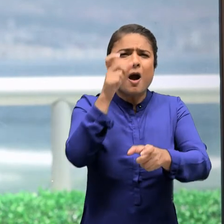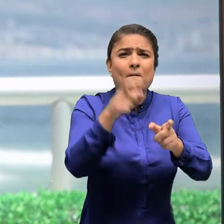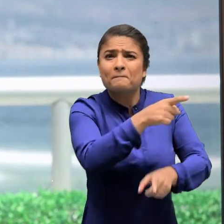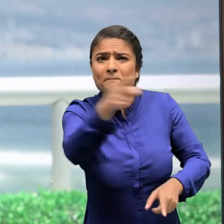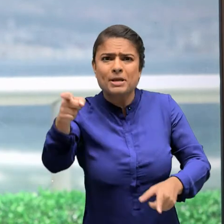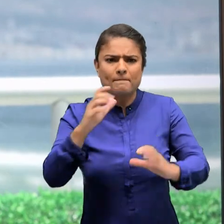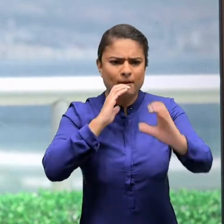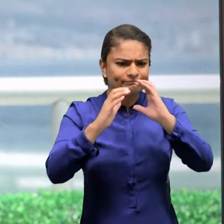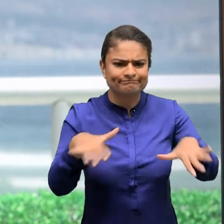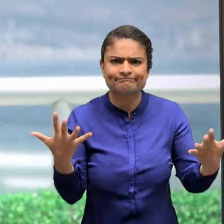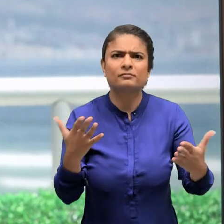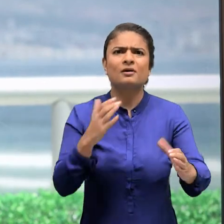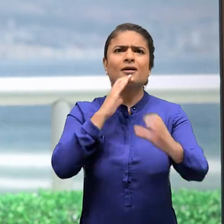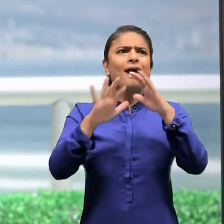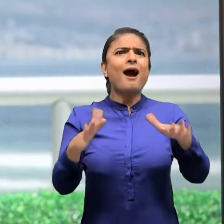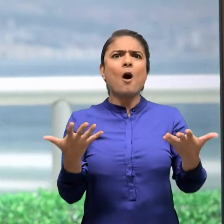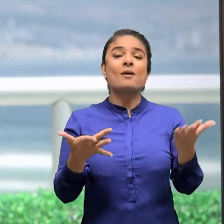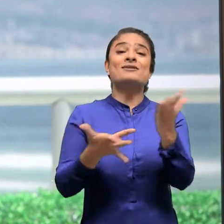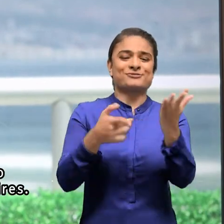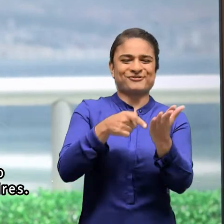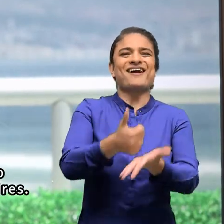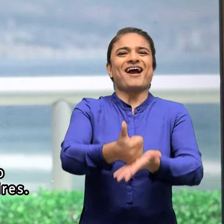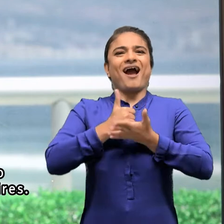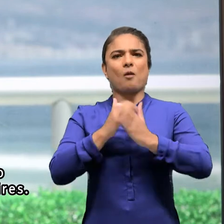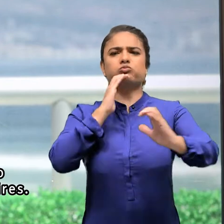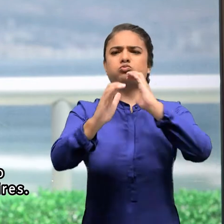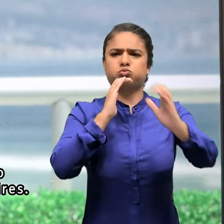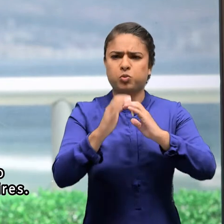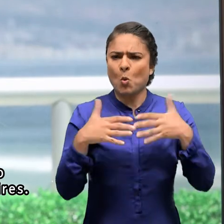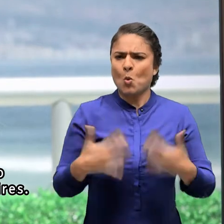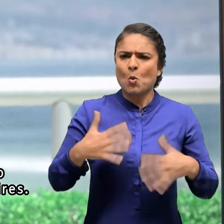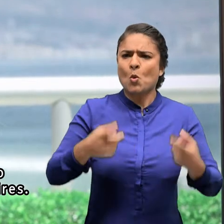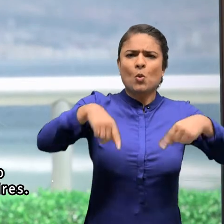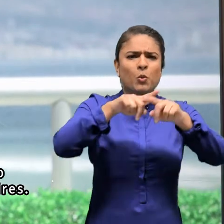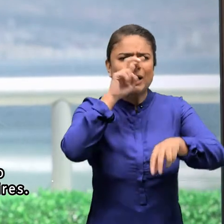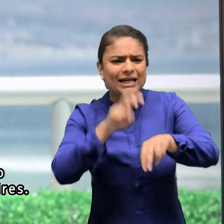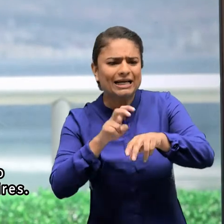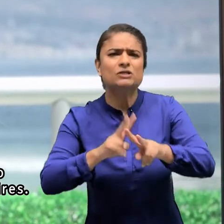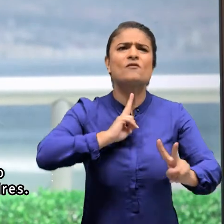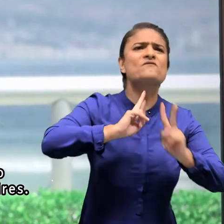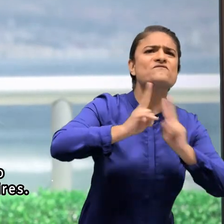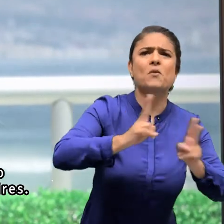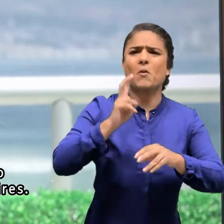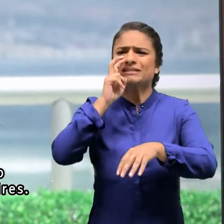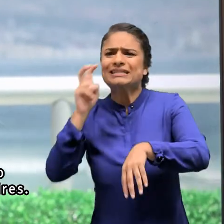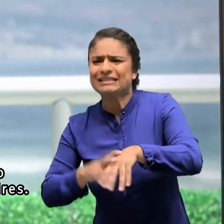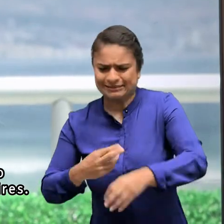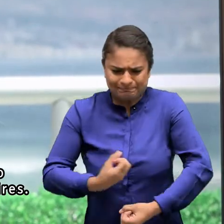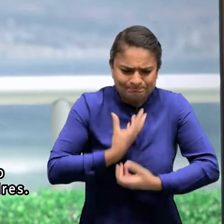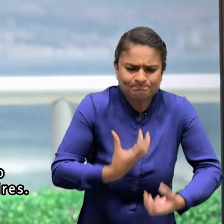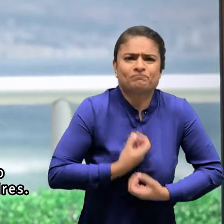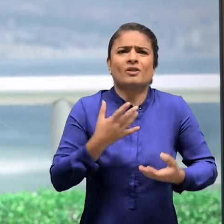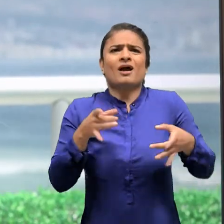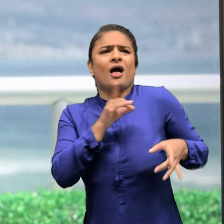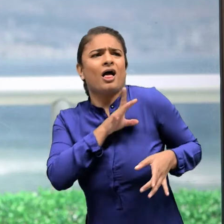feel not to be able to express yourself verbally, to not be able to give voice to your needs, ideas, fears, and